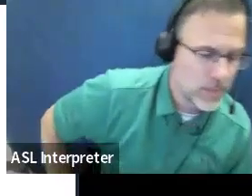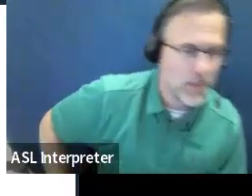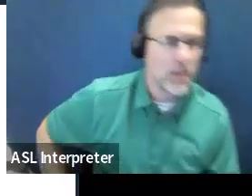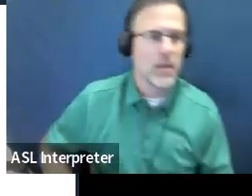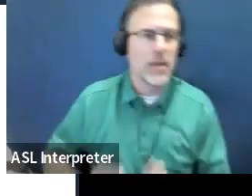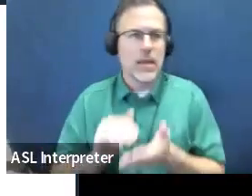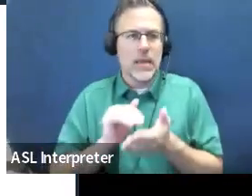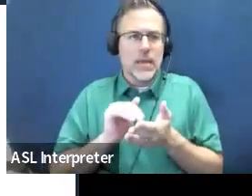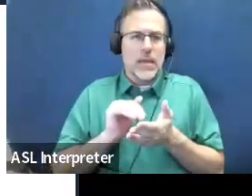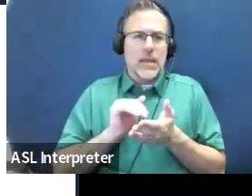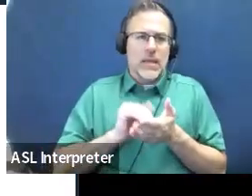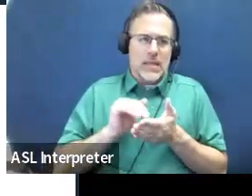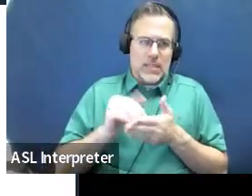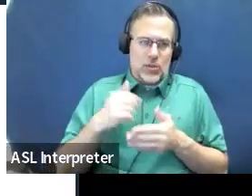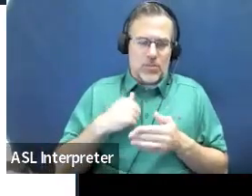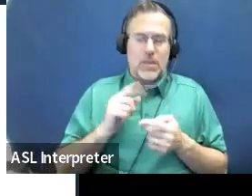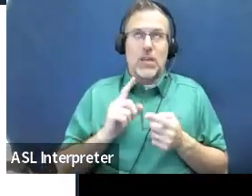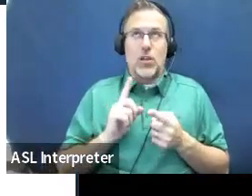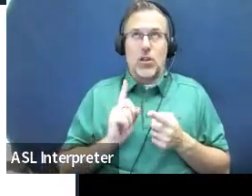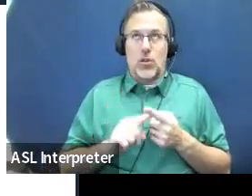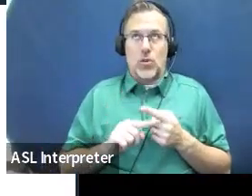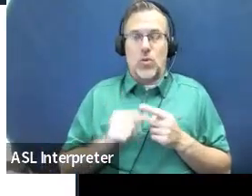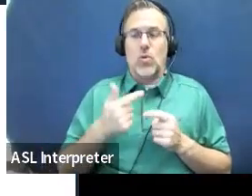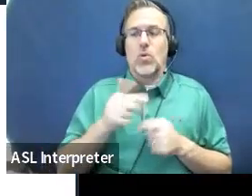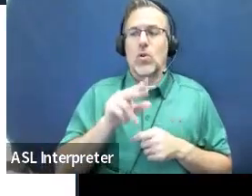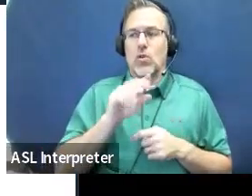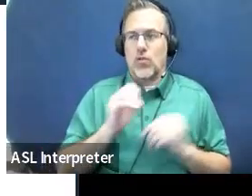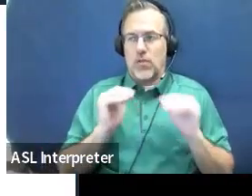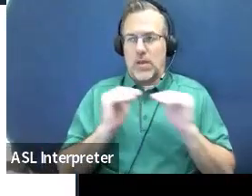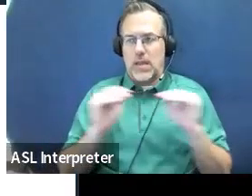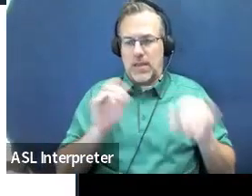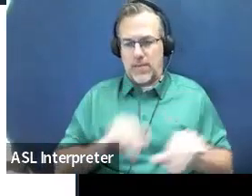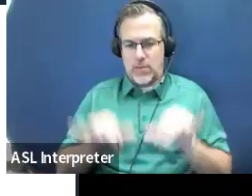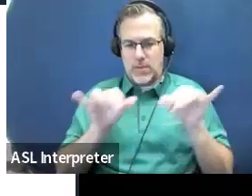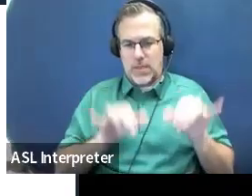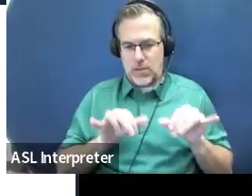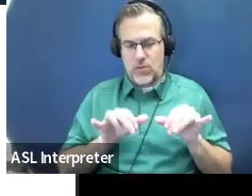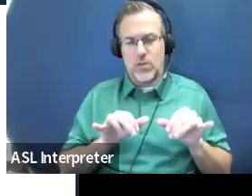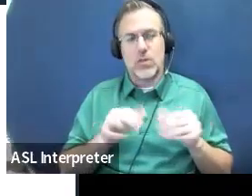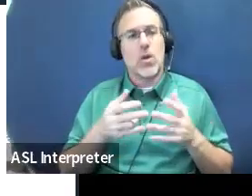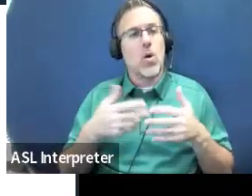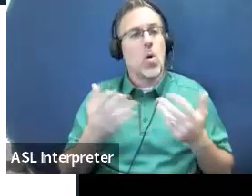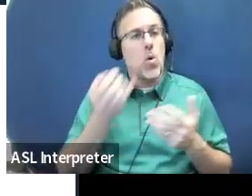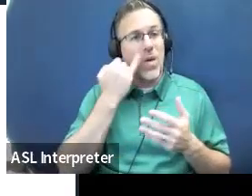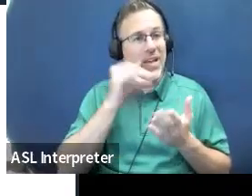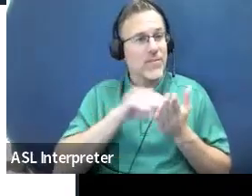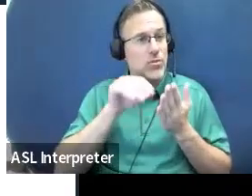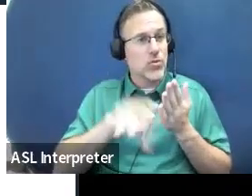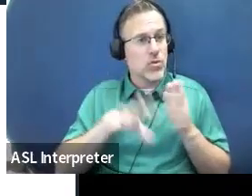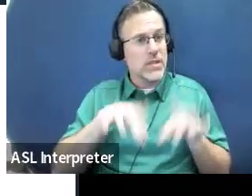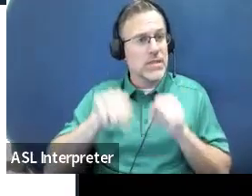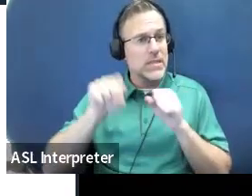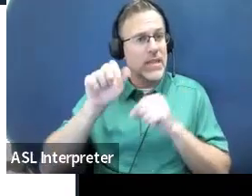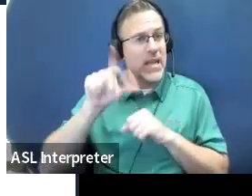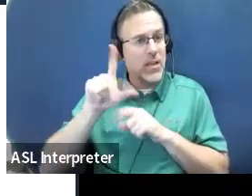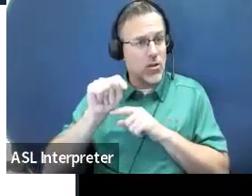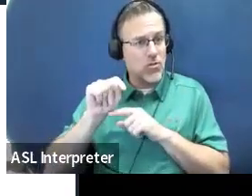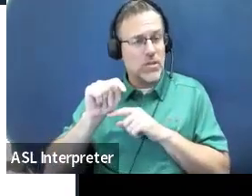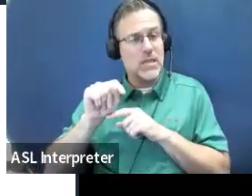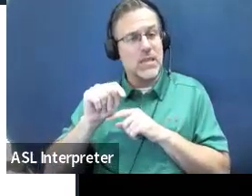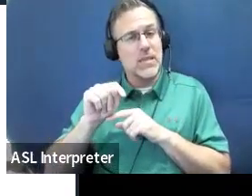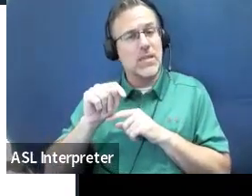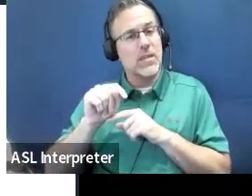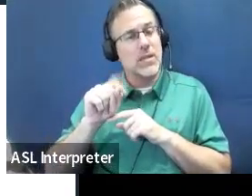to grade level standards, or in the case of students that are taking the alternate, or their goals are based on the